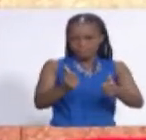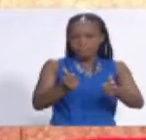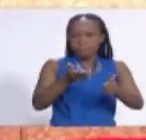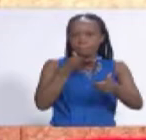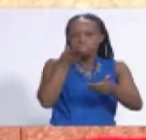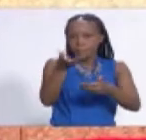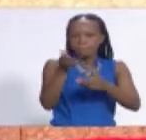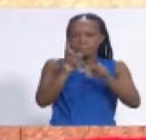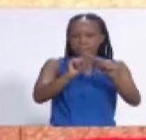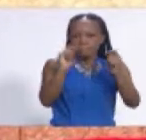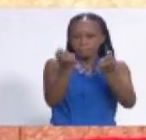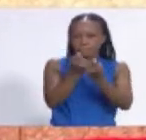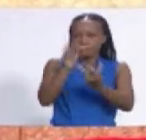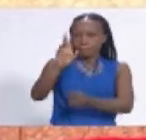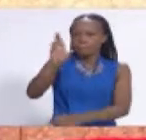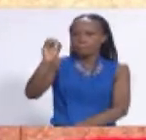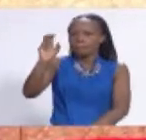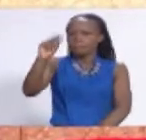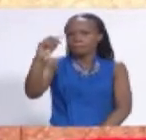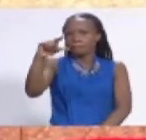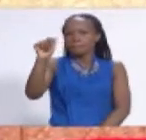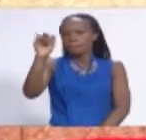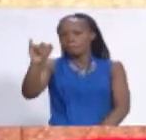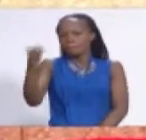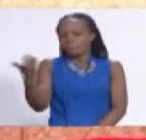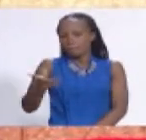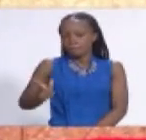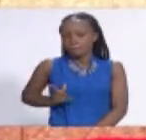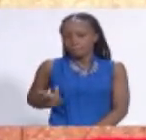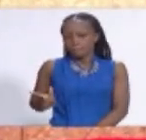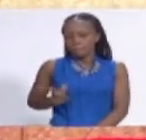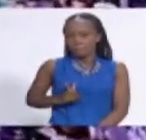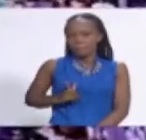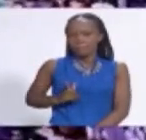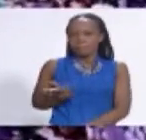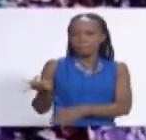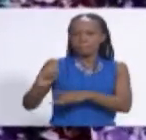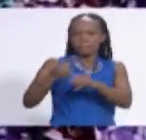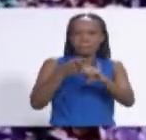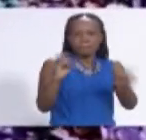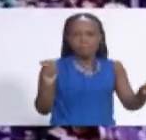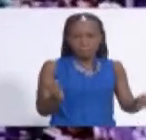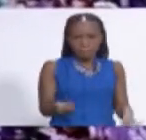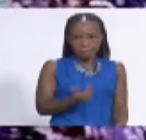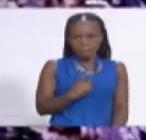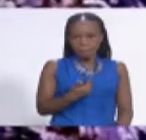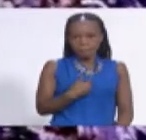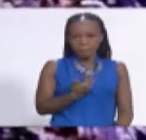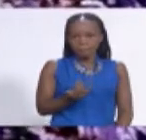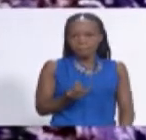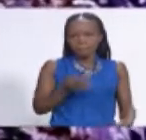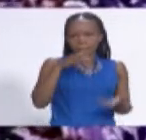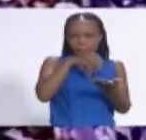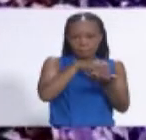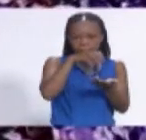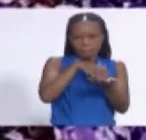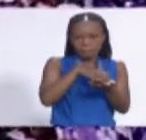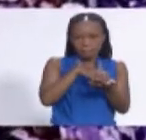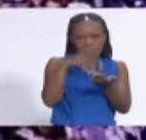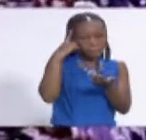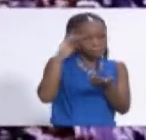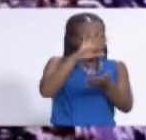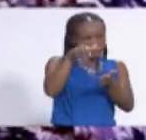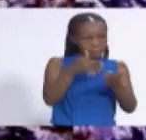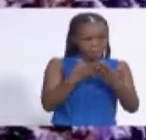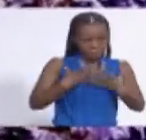team to Ongata Rungai, where the lady with coronavirus hails from. We have embarked on a contact tracing for all